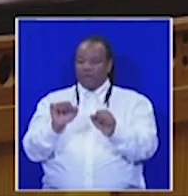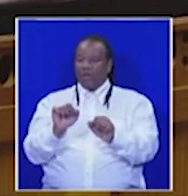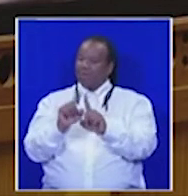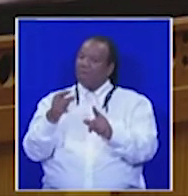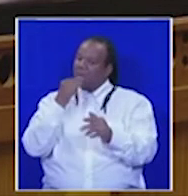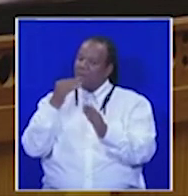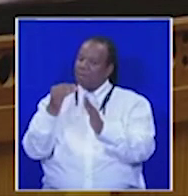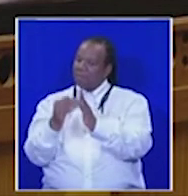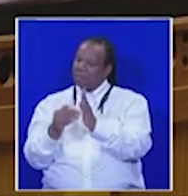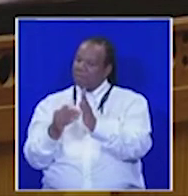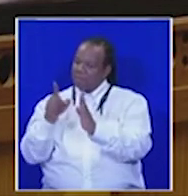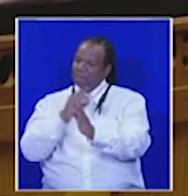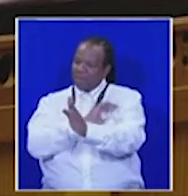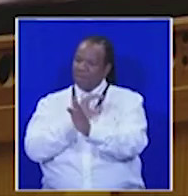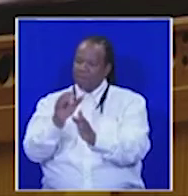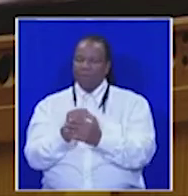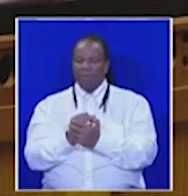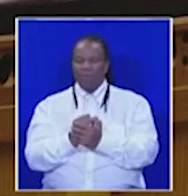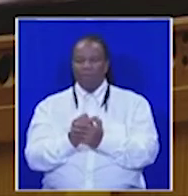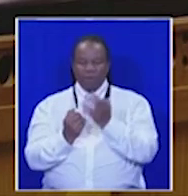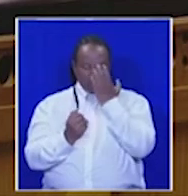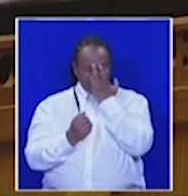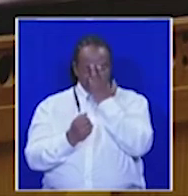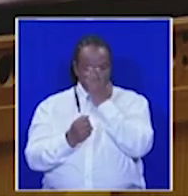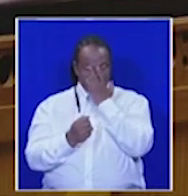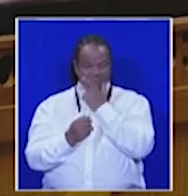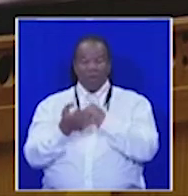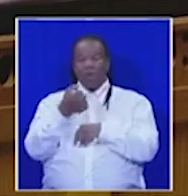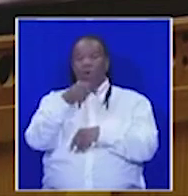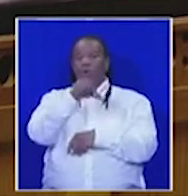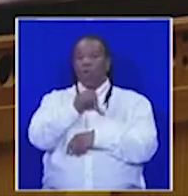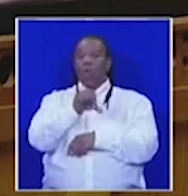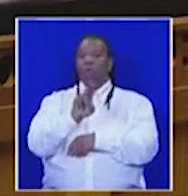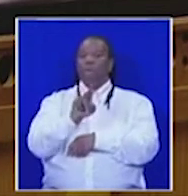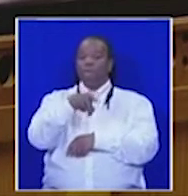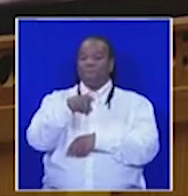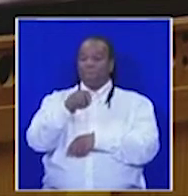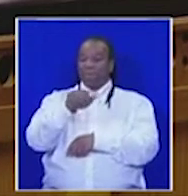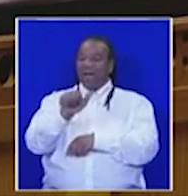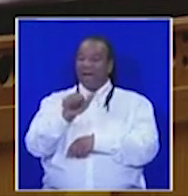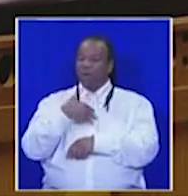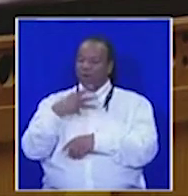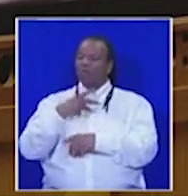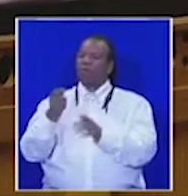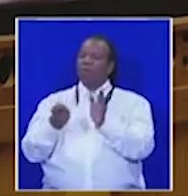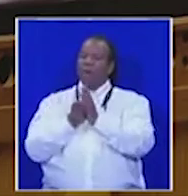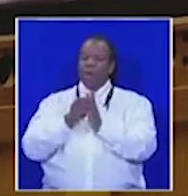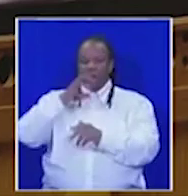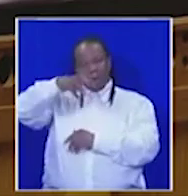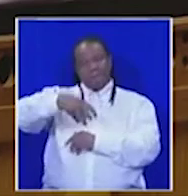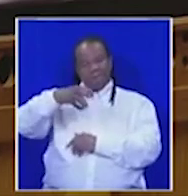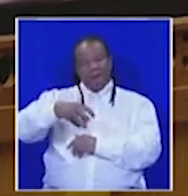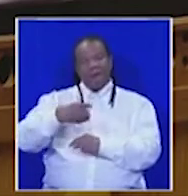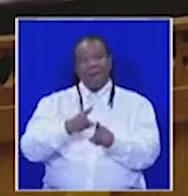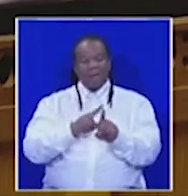The Guptas showed an interest in purchasing ArcelorMittal. They were given protection by this government in doing so, while